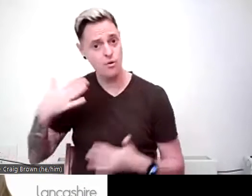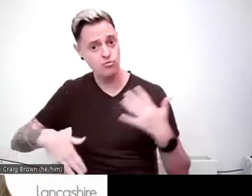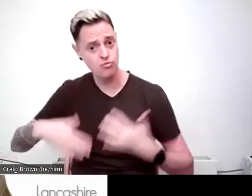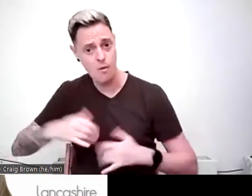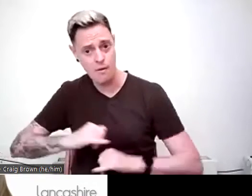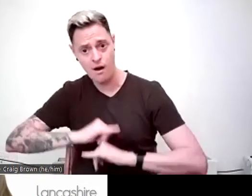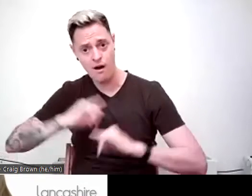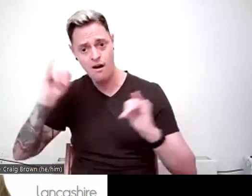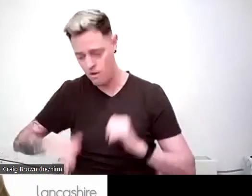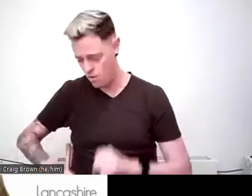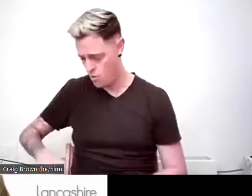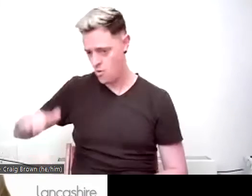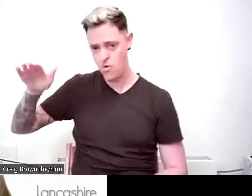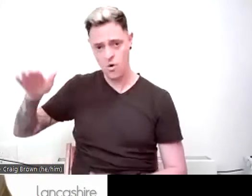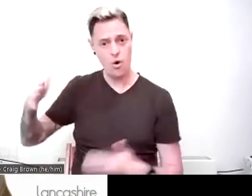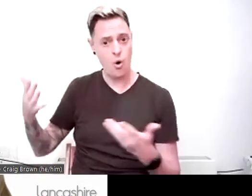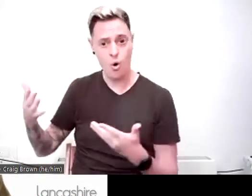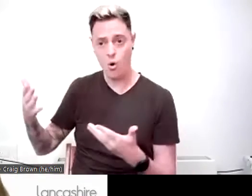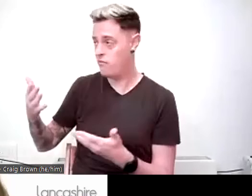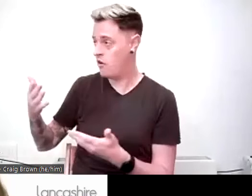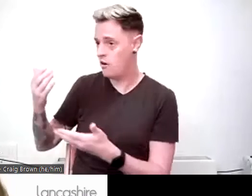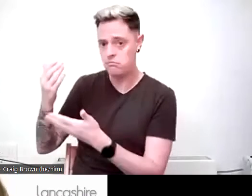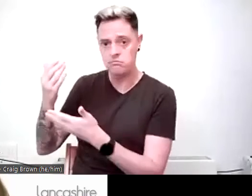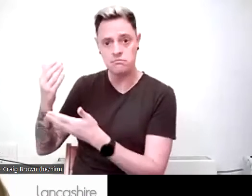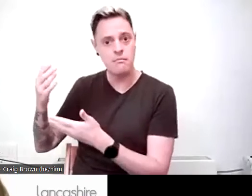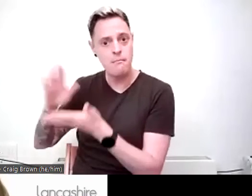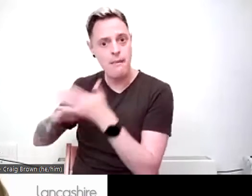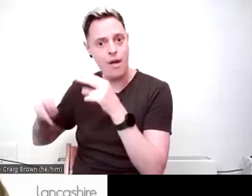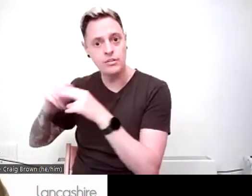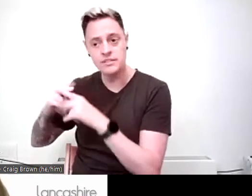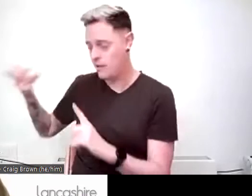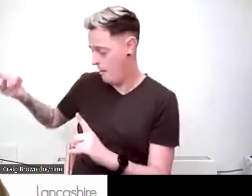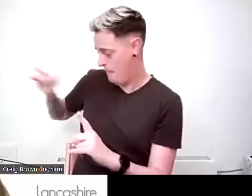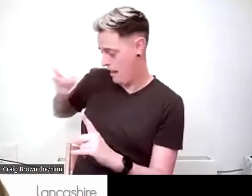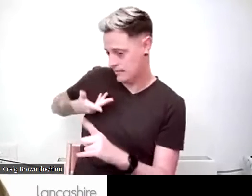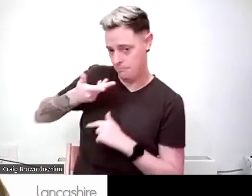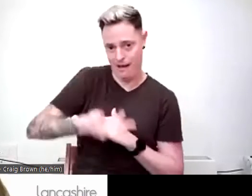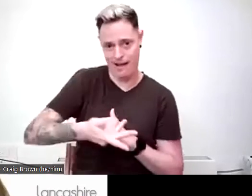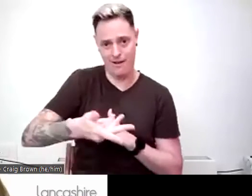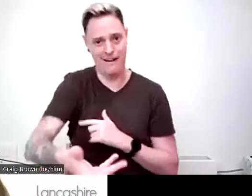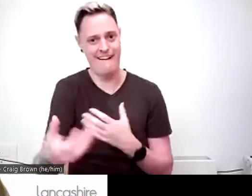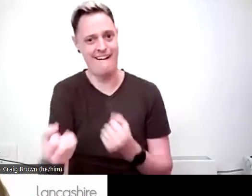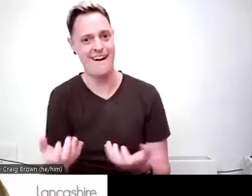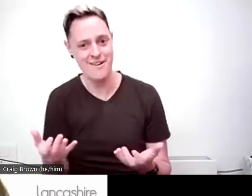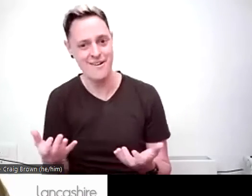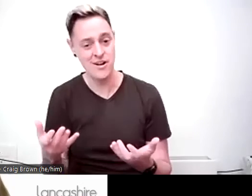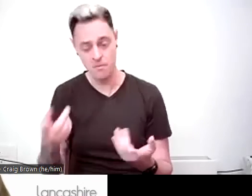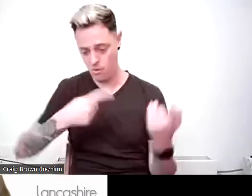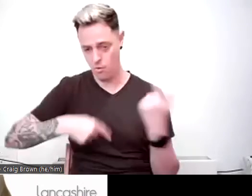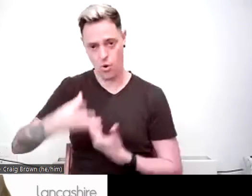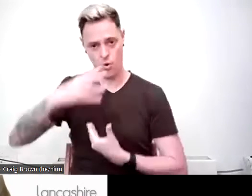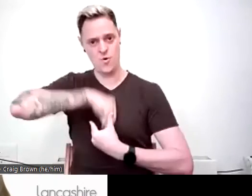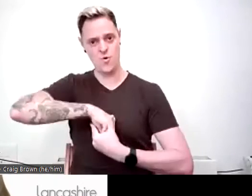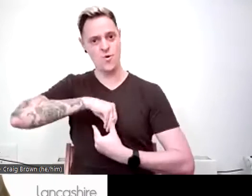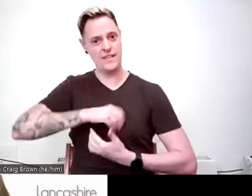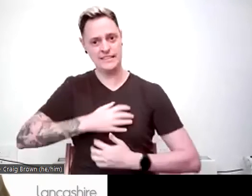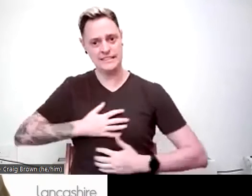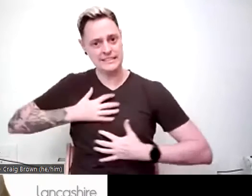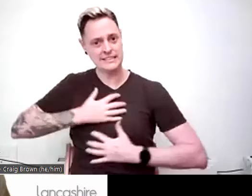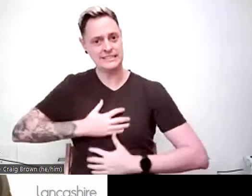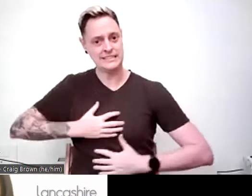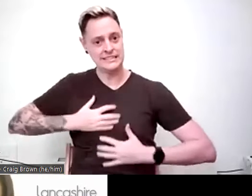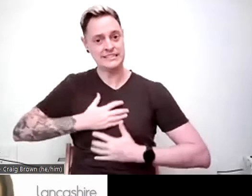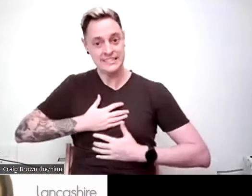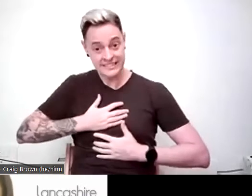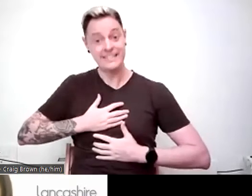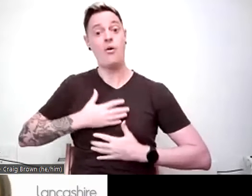it's intergenerational, whether it's stuff from the past, we're all walking around in fight or flight. And everyone has to